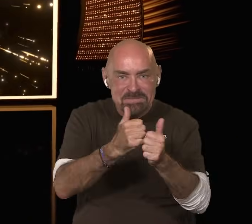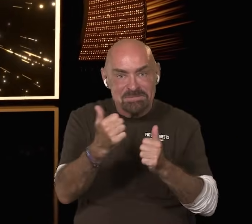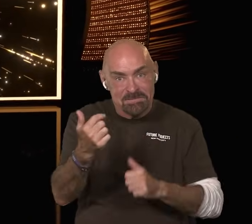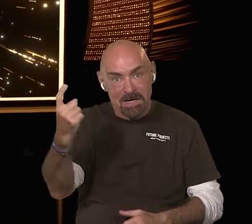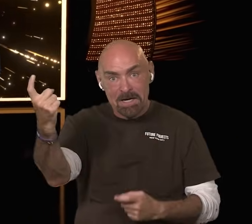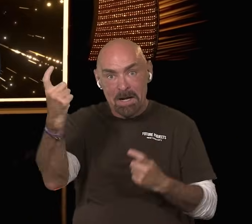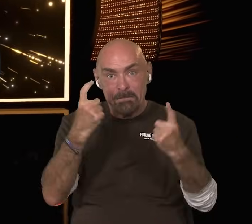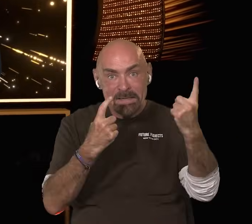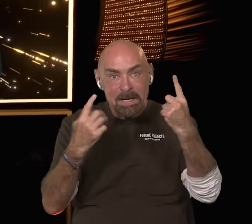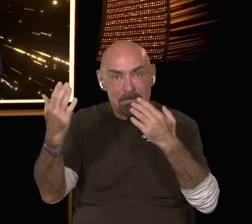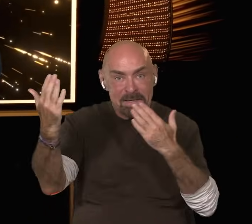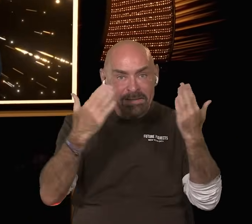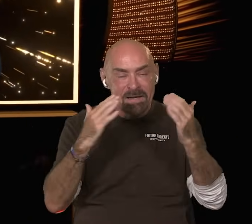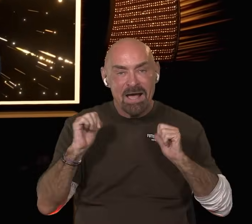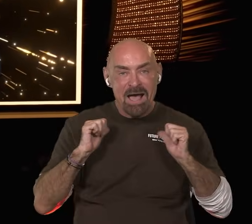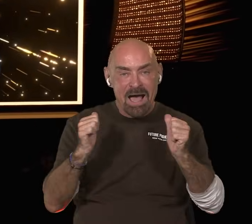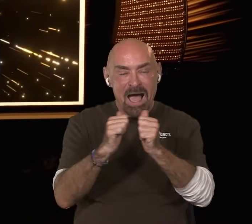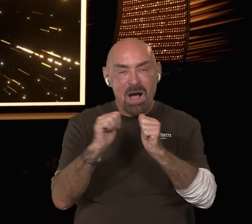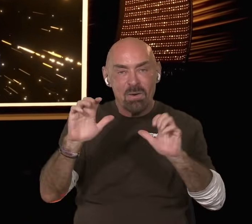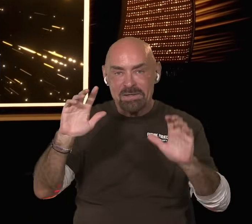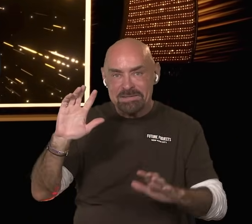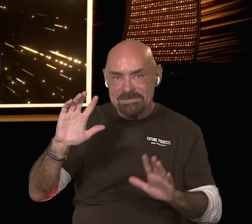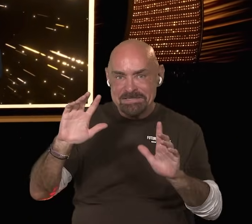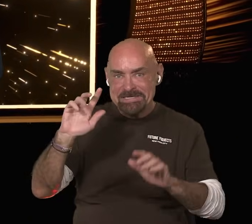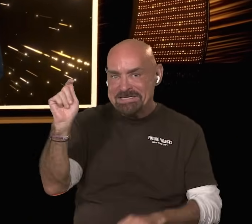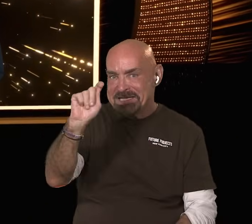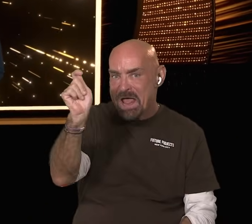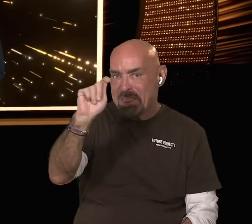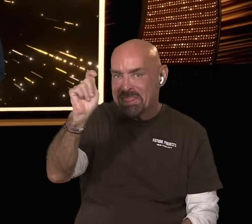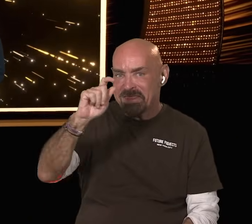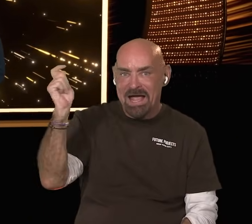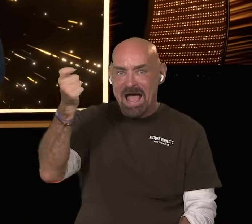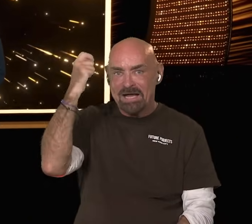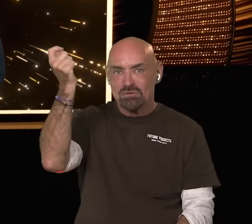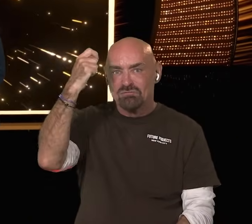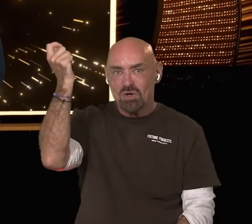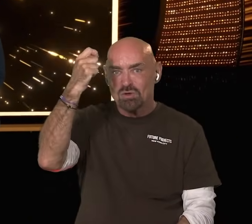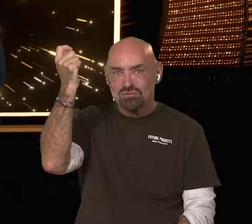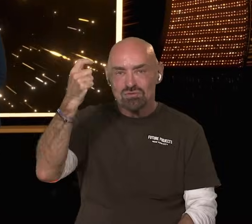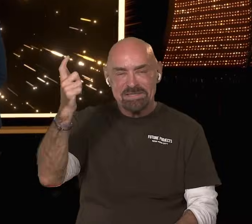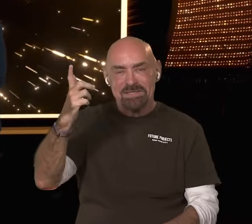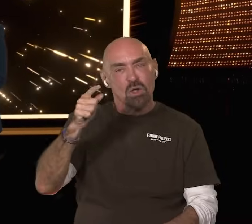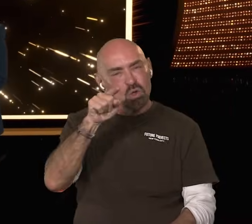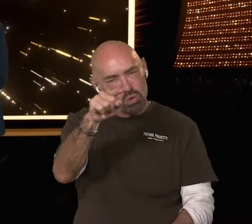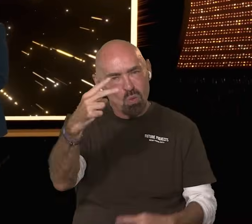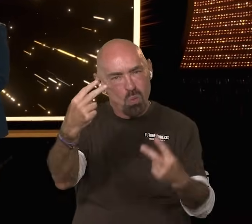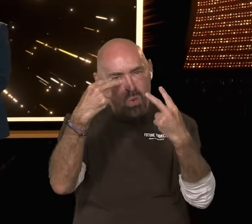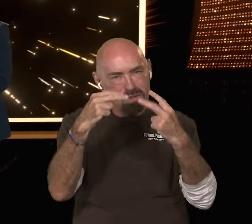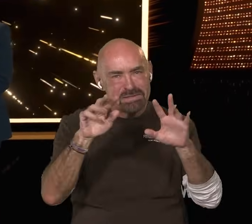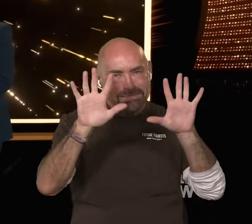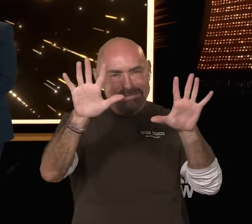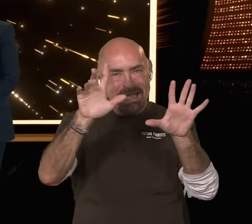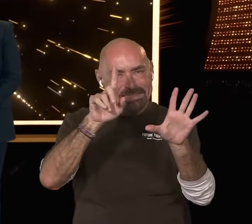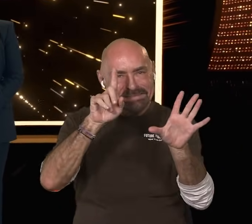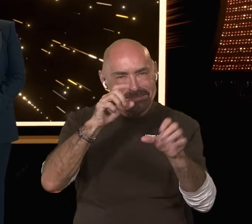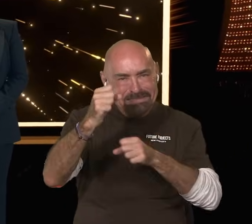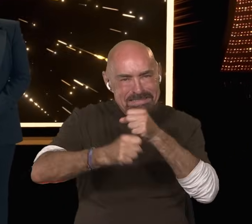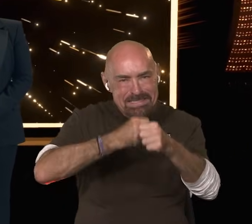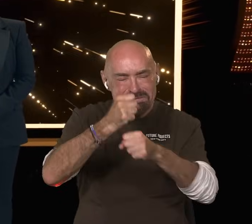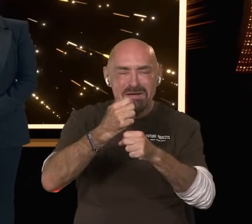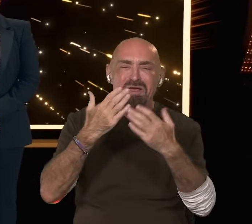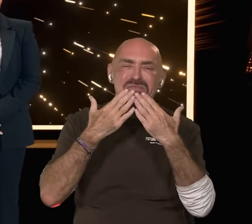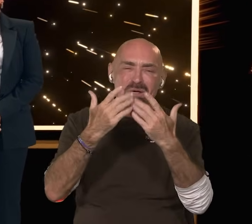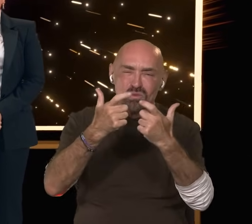your way, and we're especially thrilled that you could join us for our 10th anniversary show. And I mean, if you've been tuning in to watch our show for 10 years